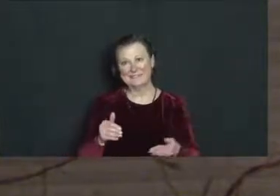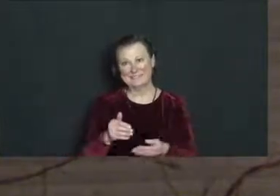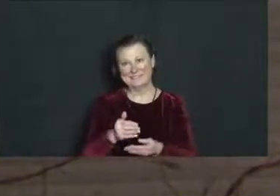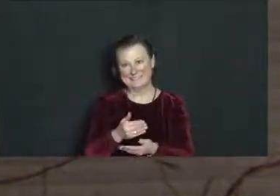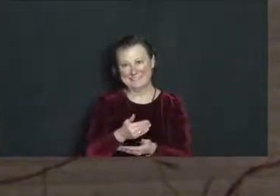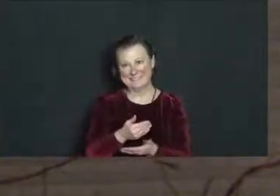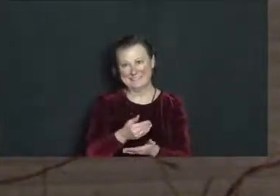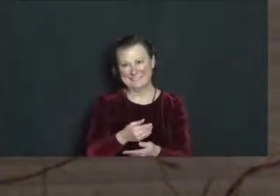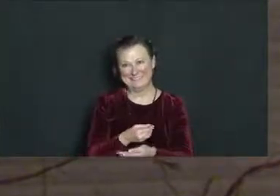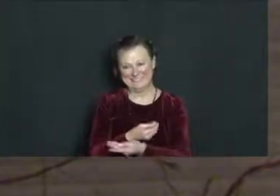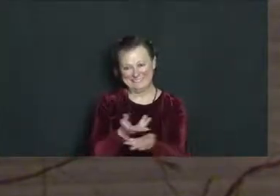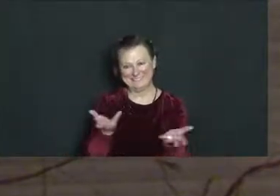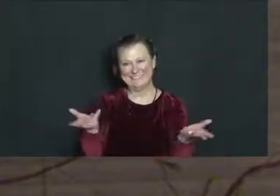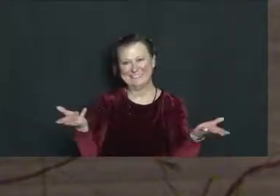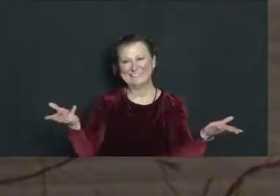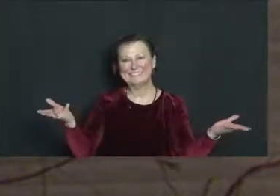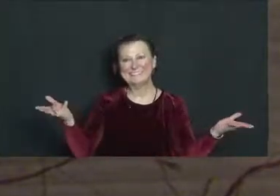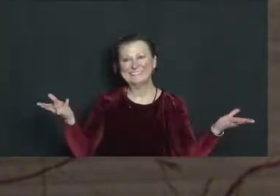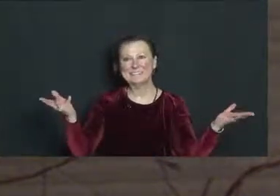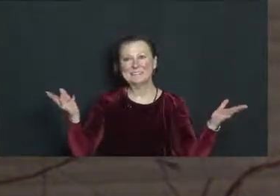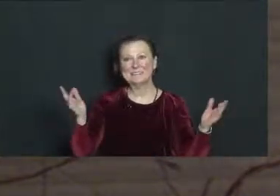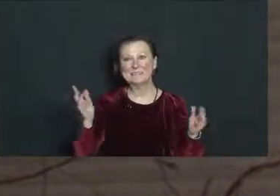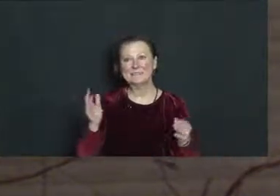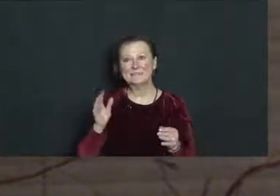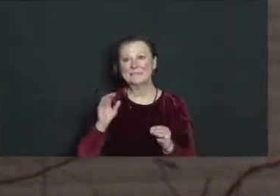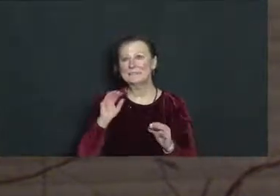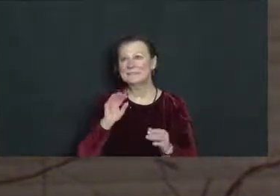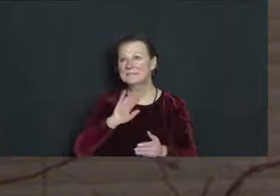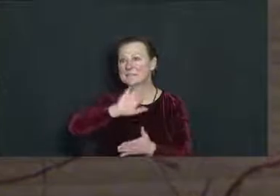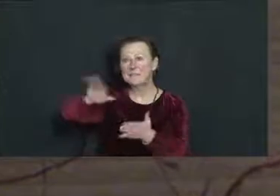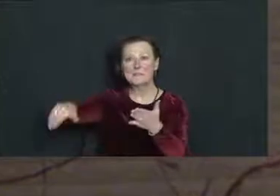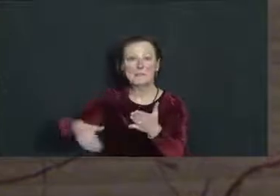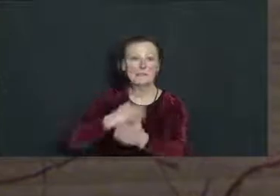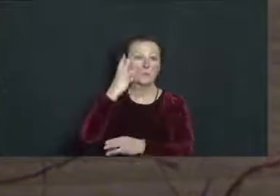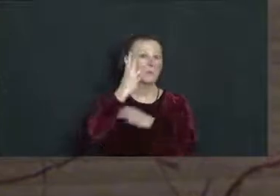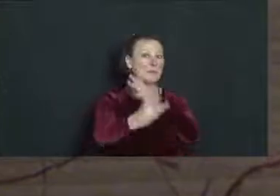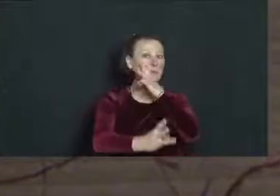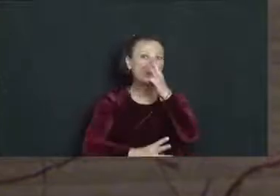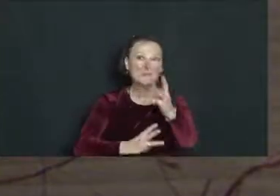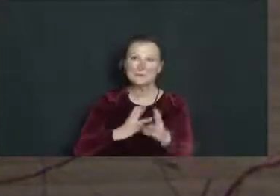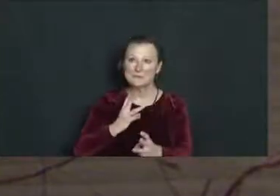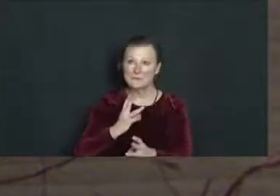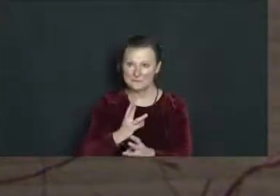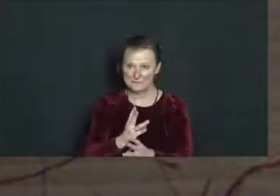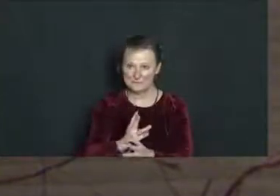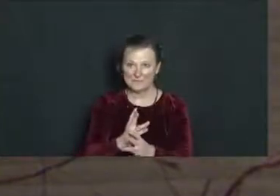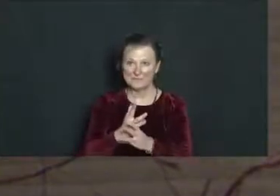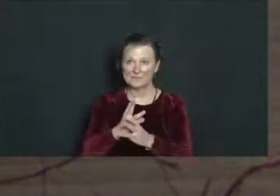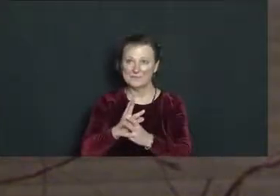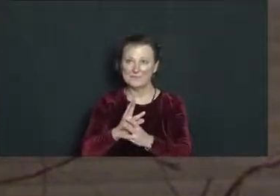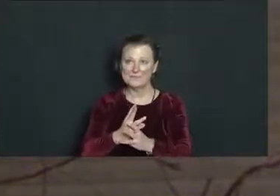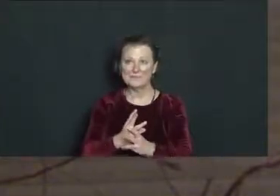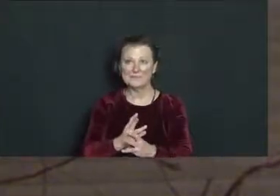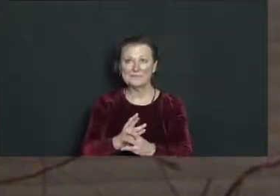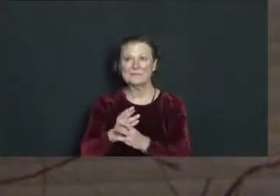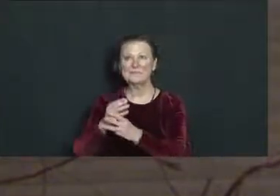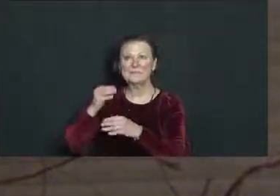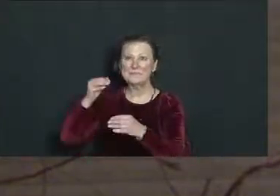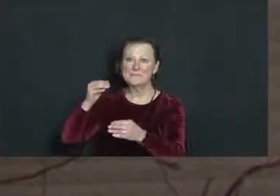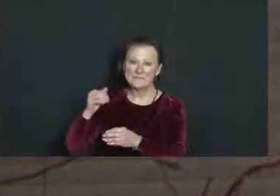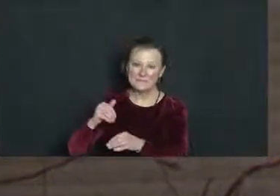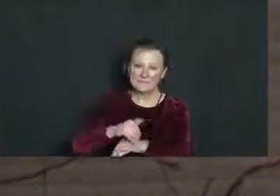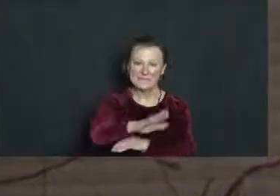splendors fling, and all the world give back the